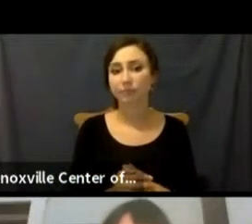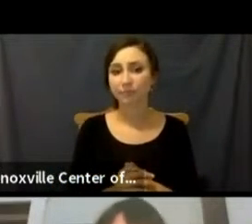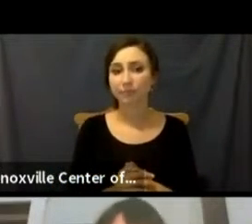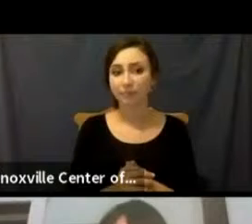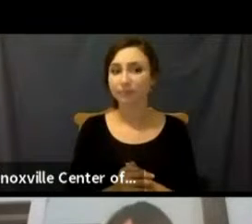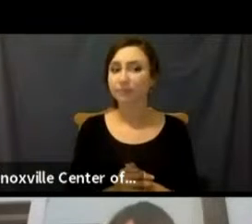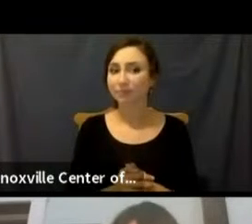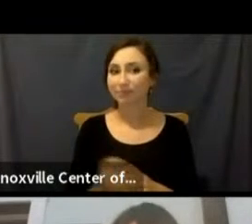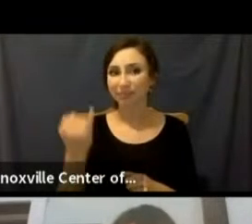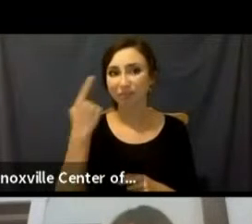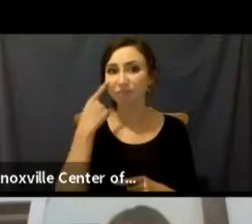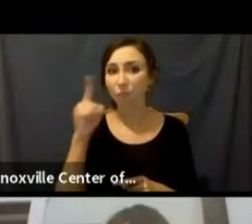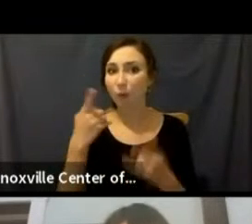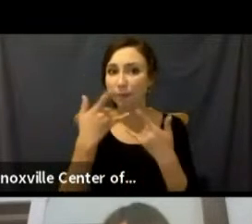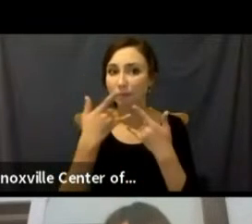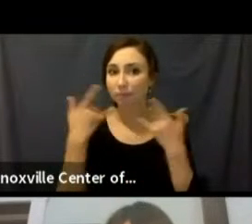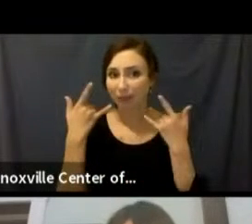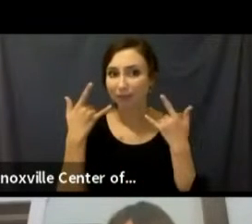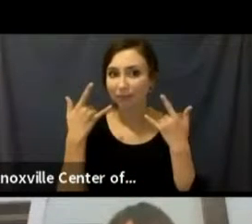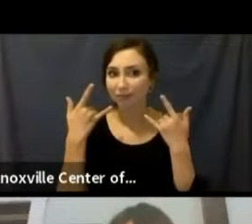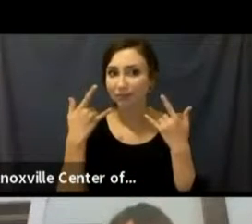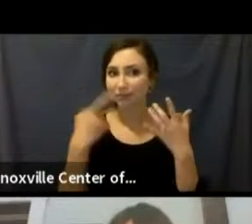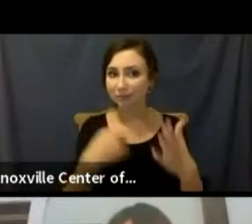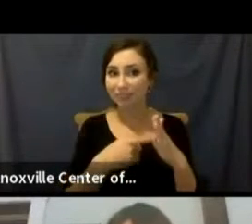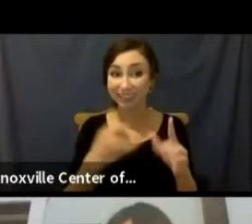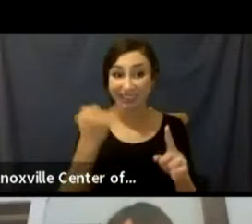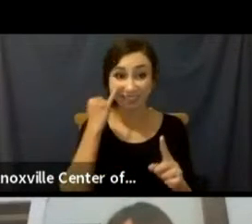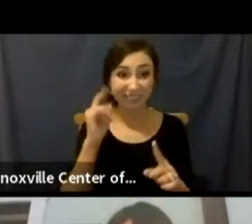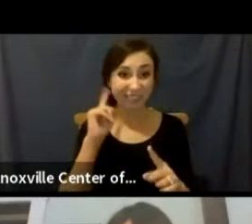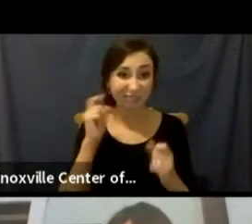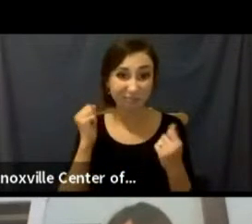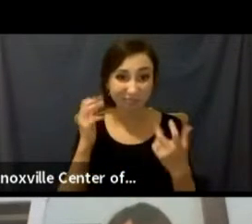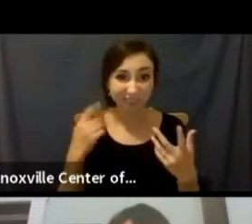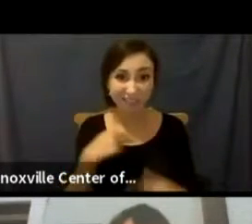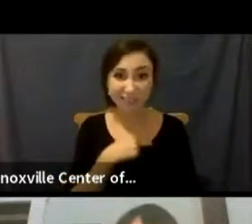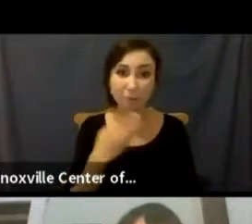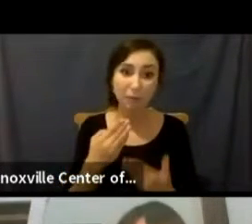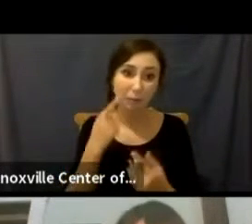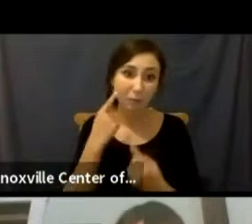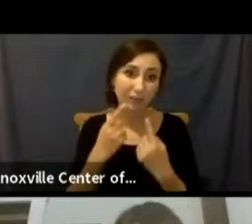across the state as well. Perhaps if he hears from several of us, he might consider that.